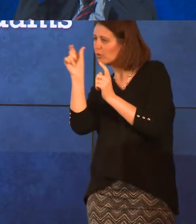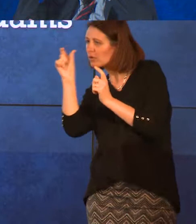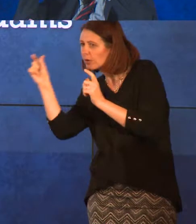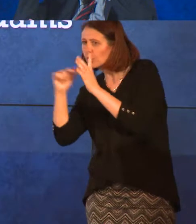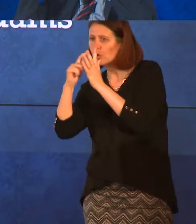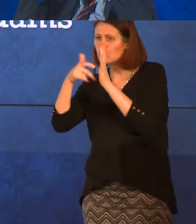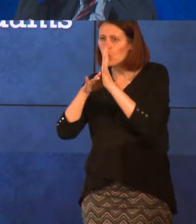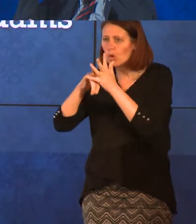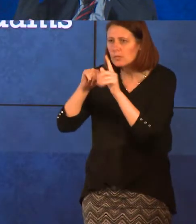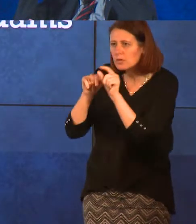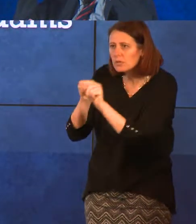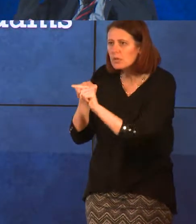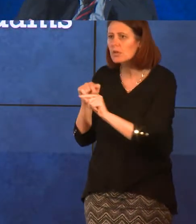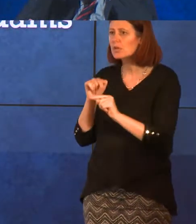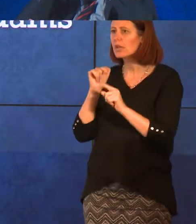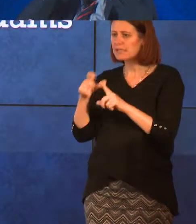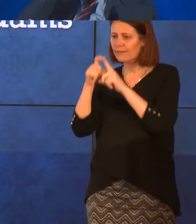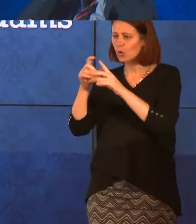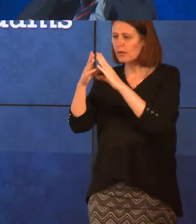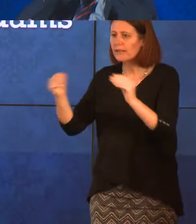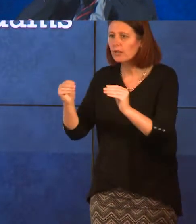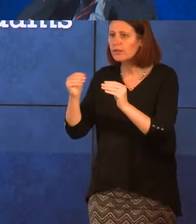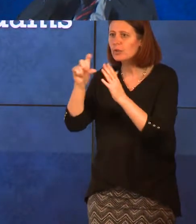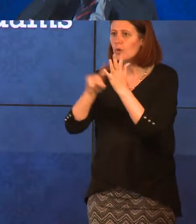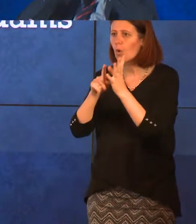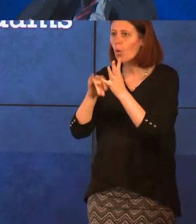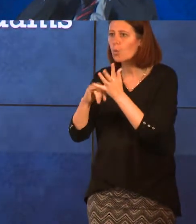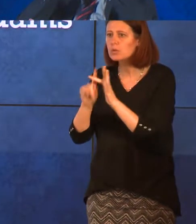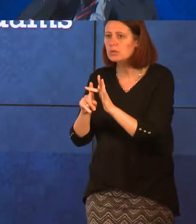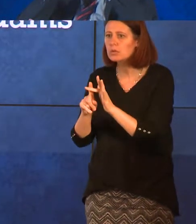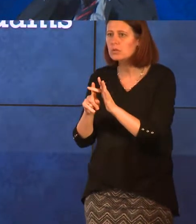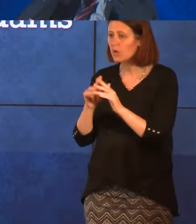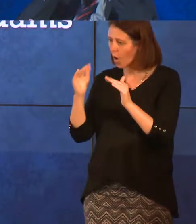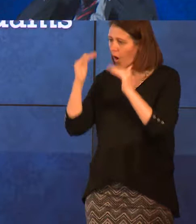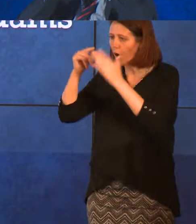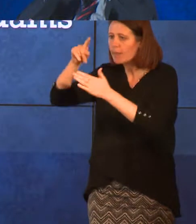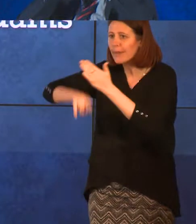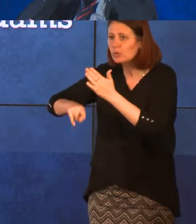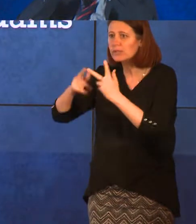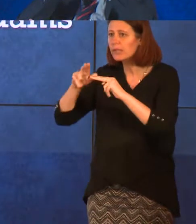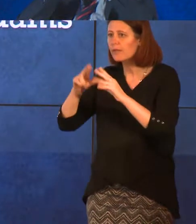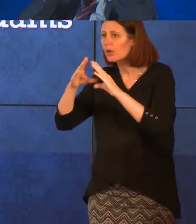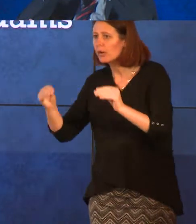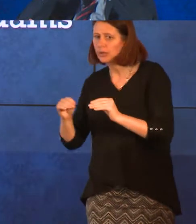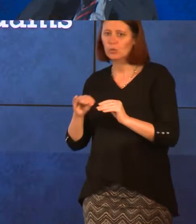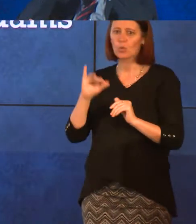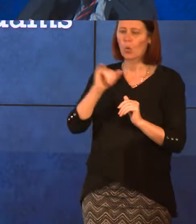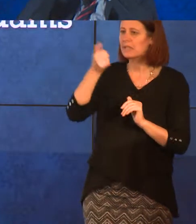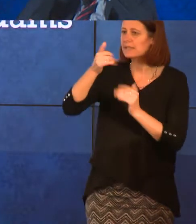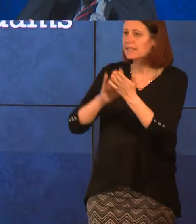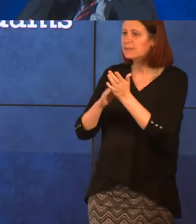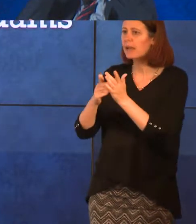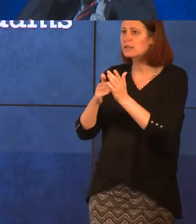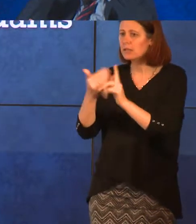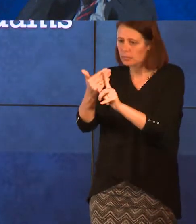very difficult cancellation clauses, like having quite high penalties or having to give like 6 months notice, things